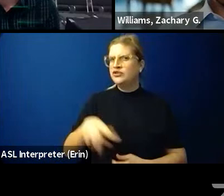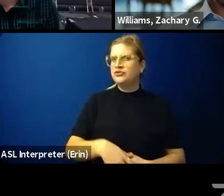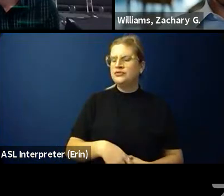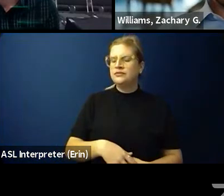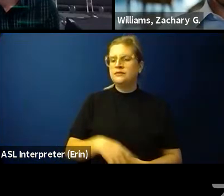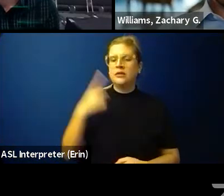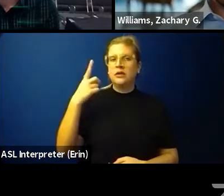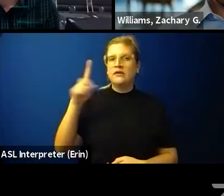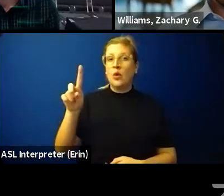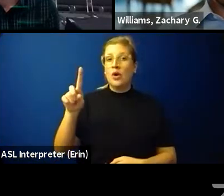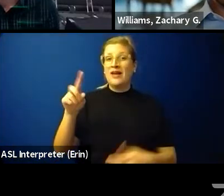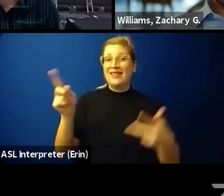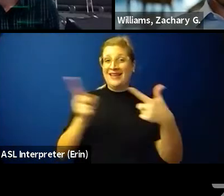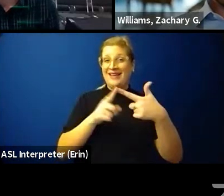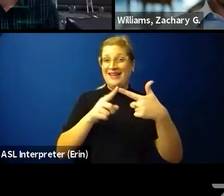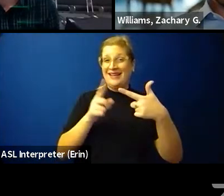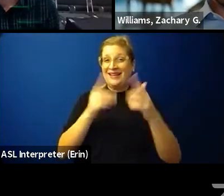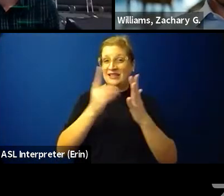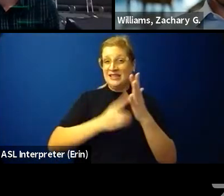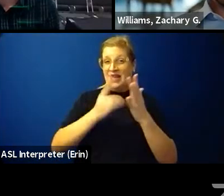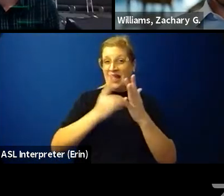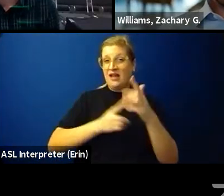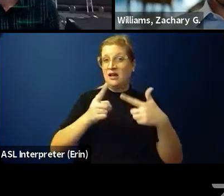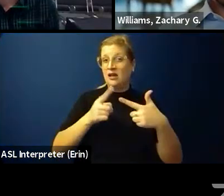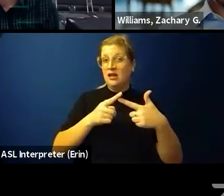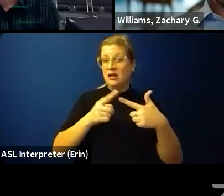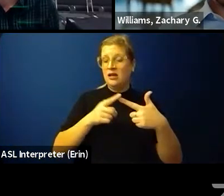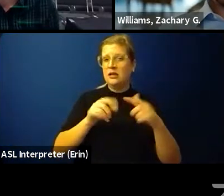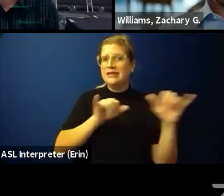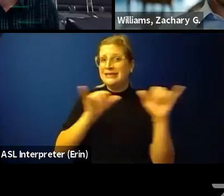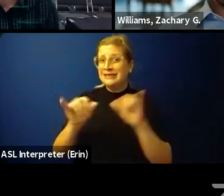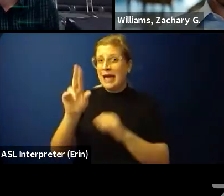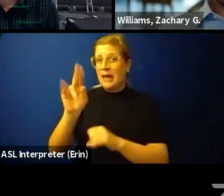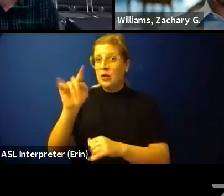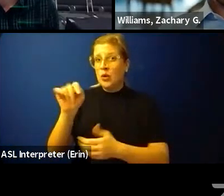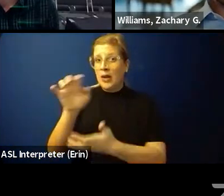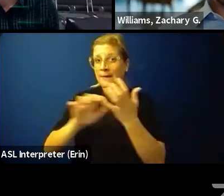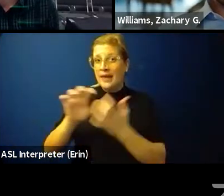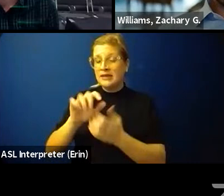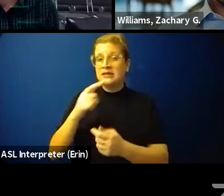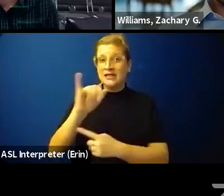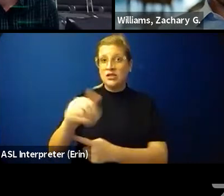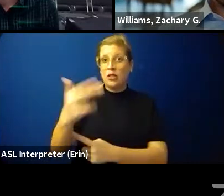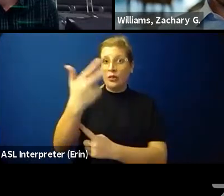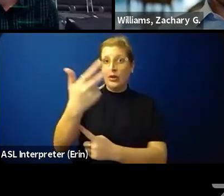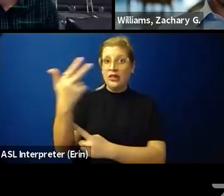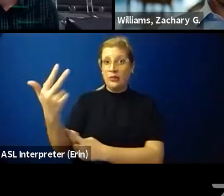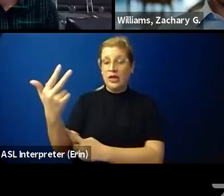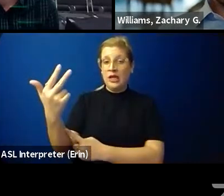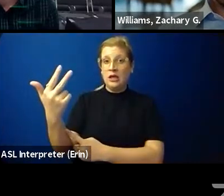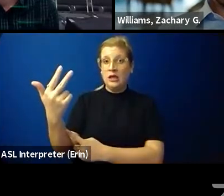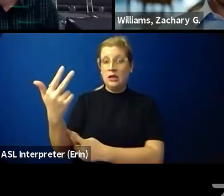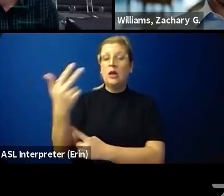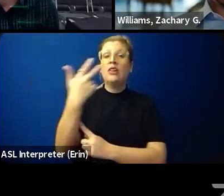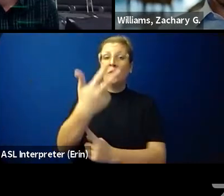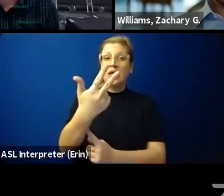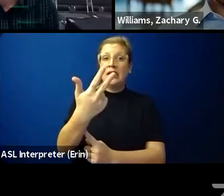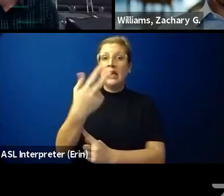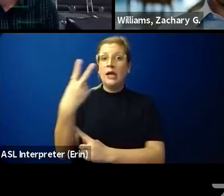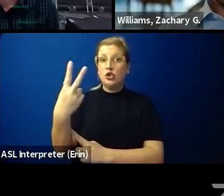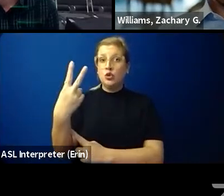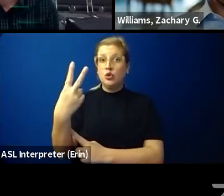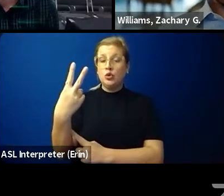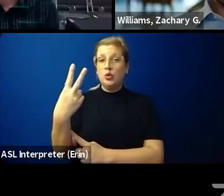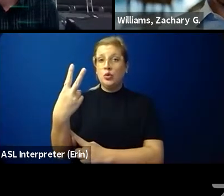for the alternative design you showed, is that the same unit mix, the 3 Yes. bedrooms and the 2 1-bedrooms? Okay. Yes,